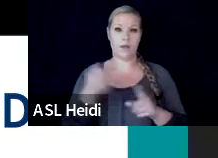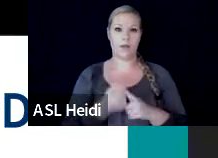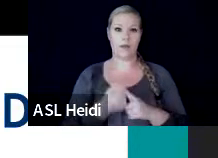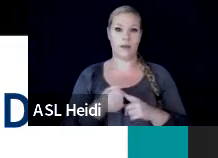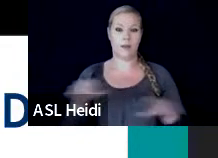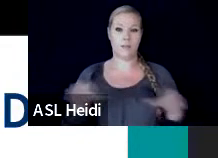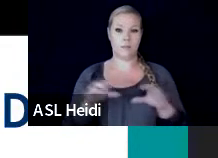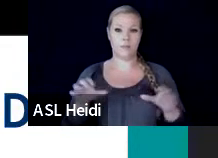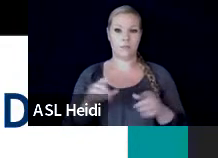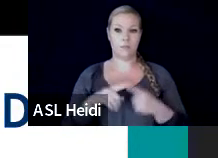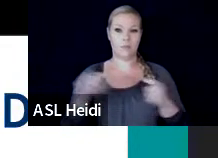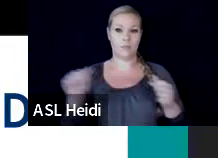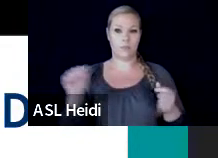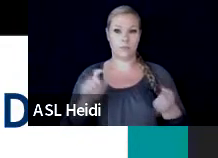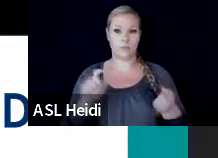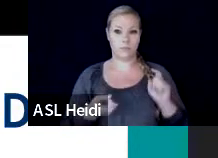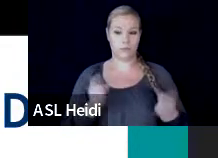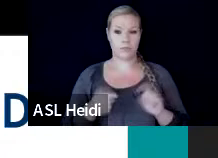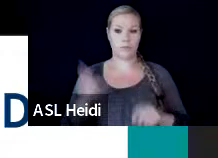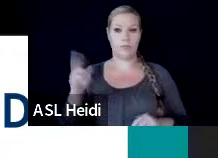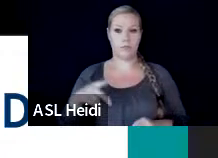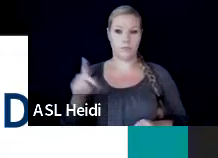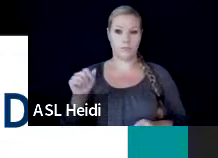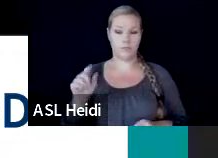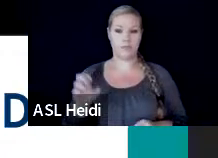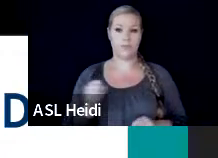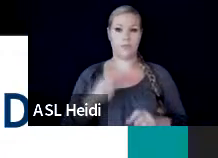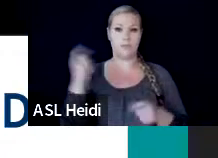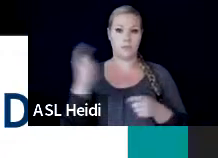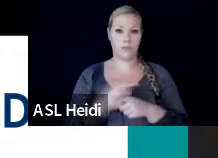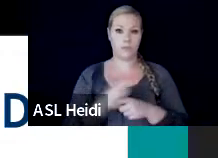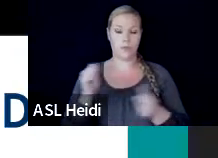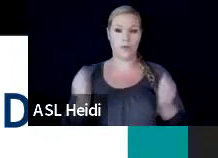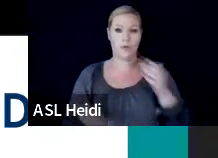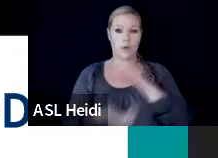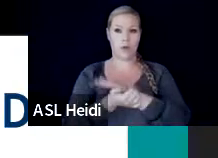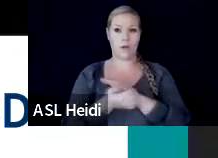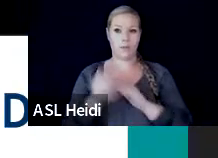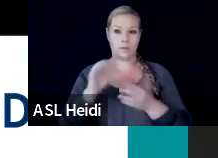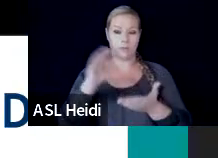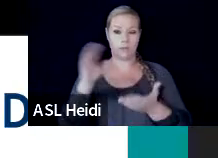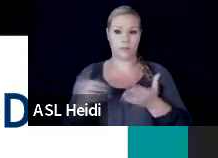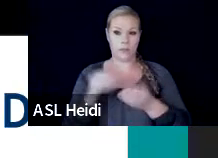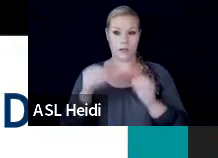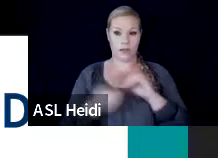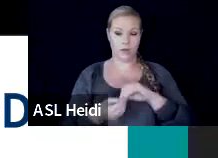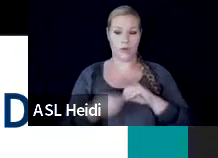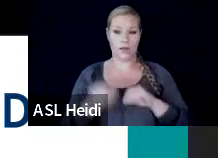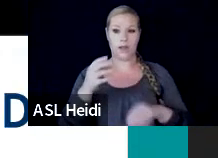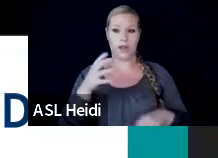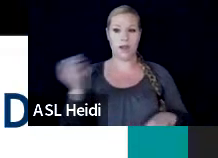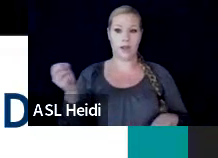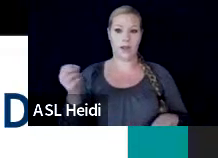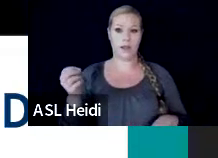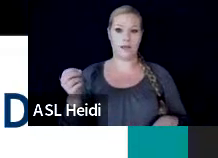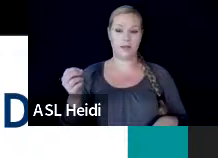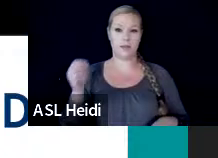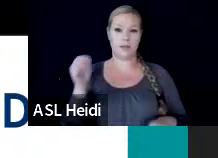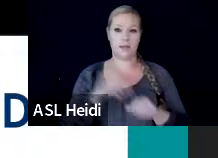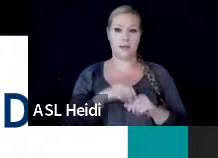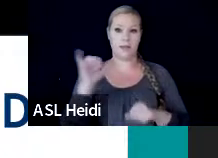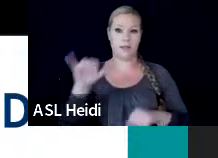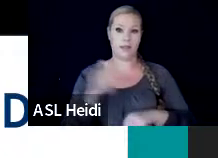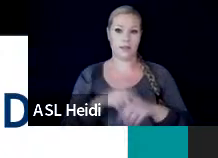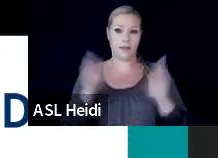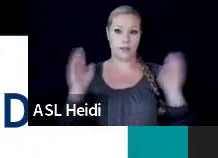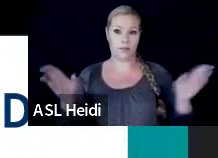to any changes, updates, corrects, augments the areas, and in that time frame